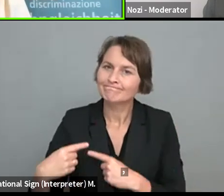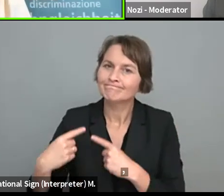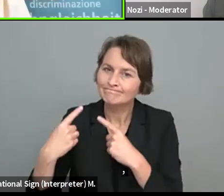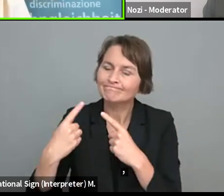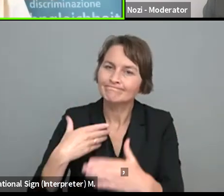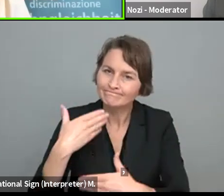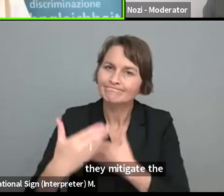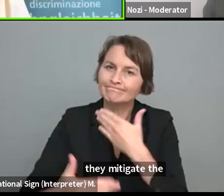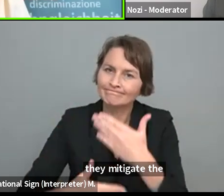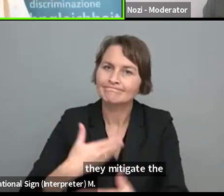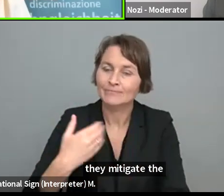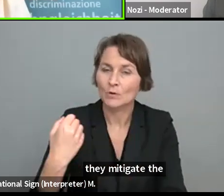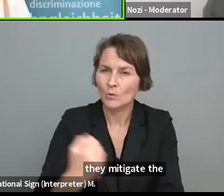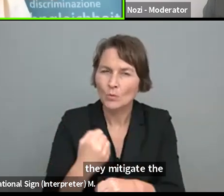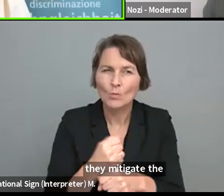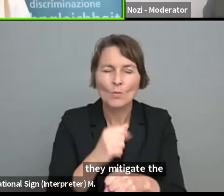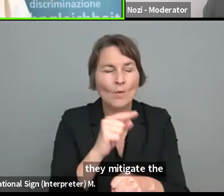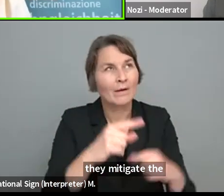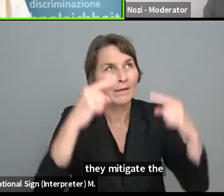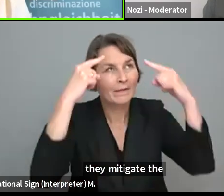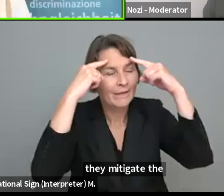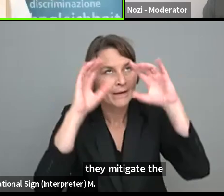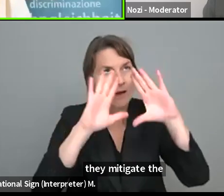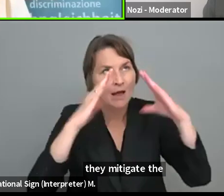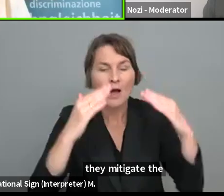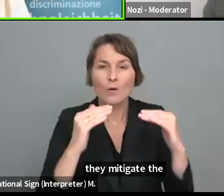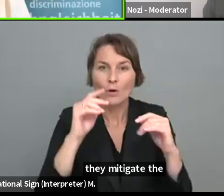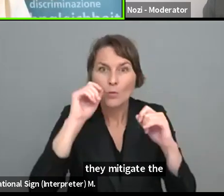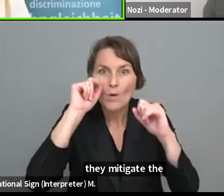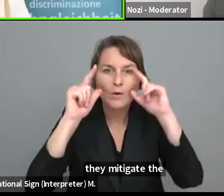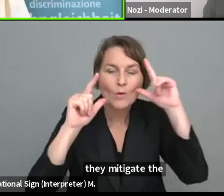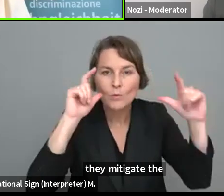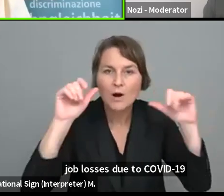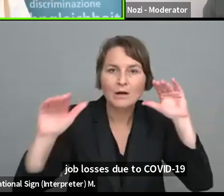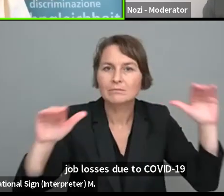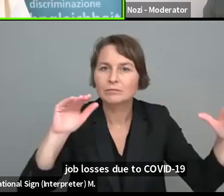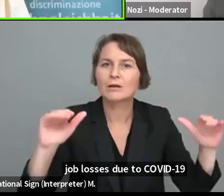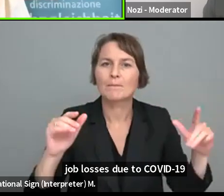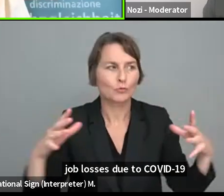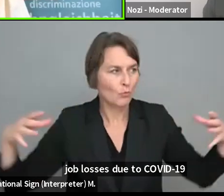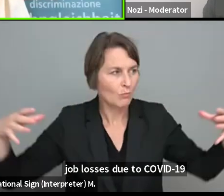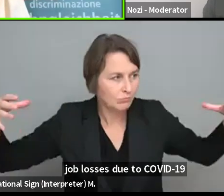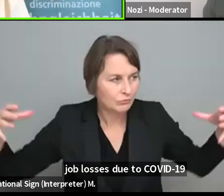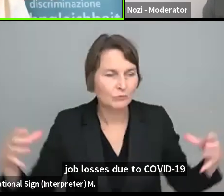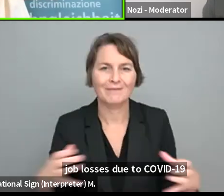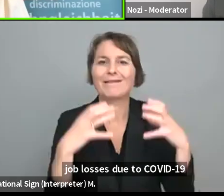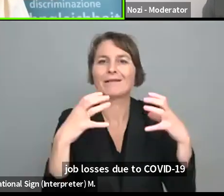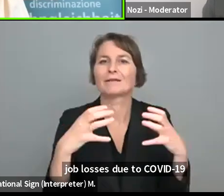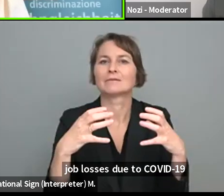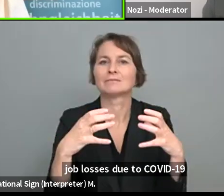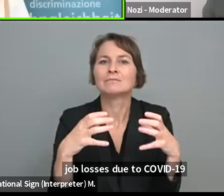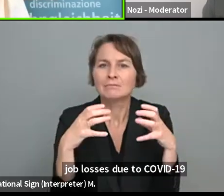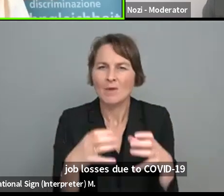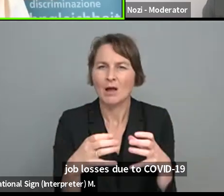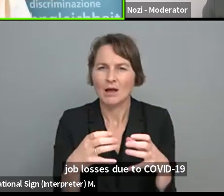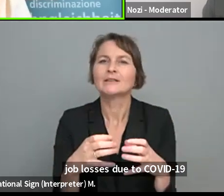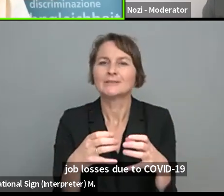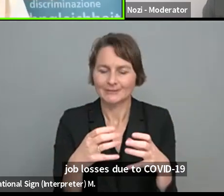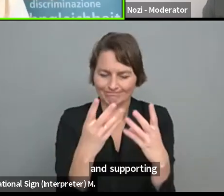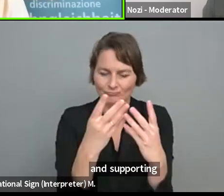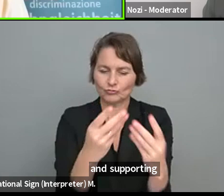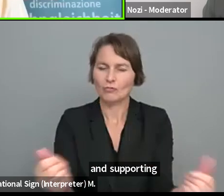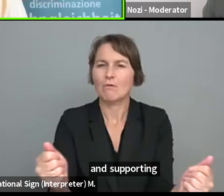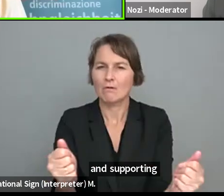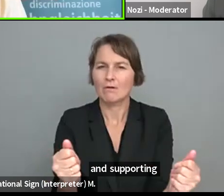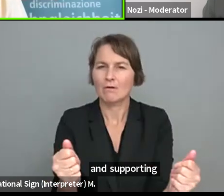promoting concrete and coordinated action to tackle pay inequalities. EPIC